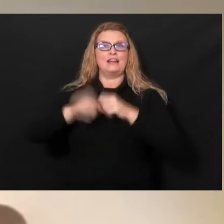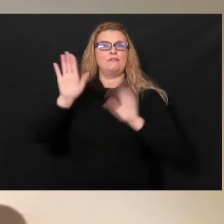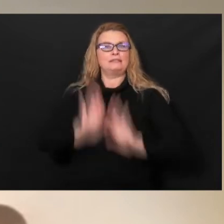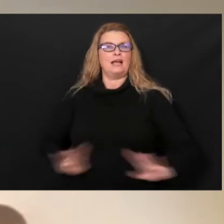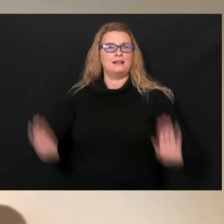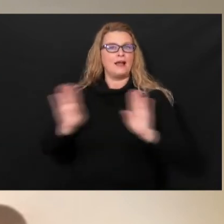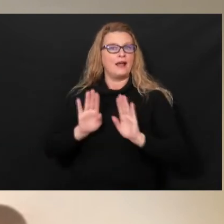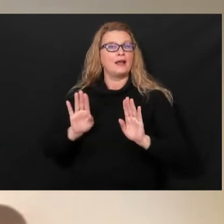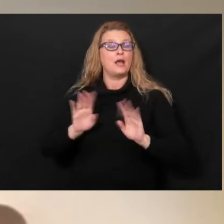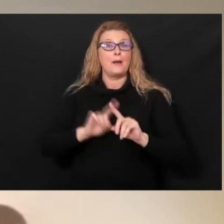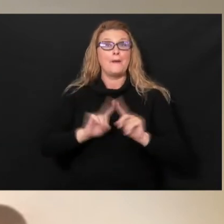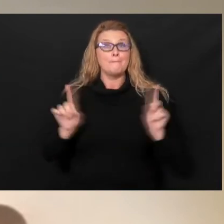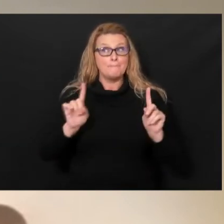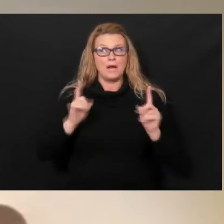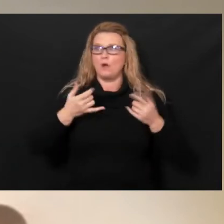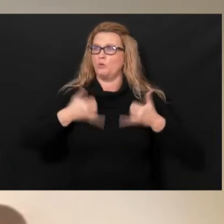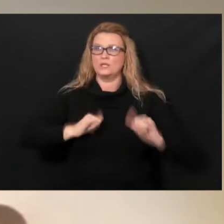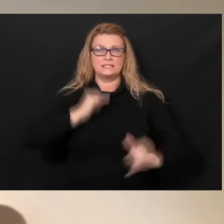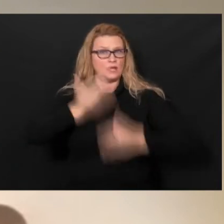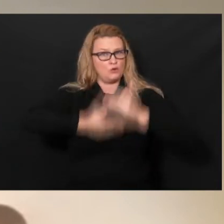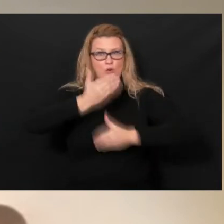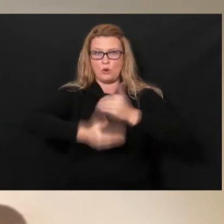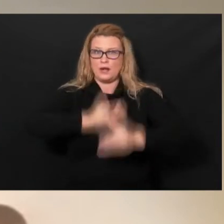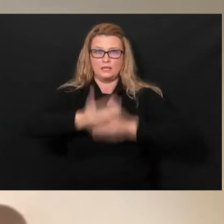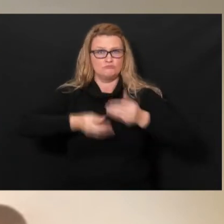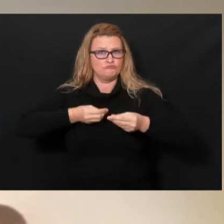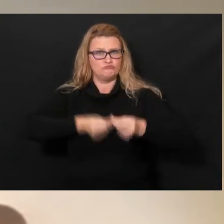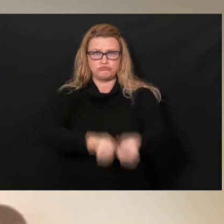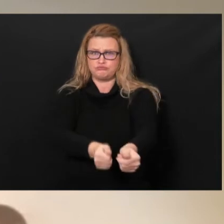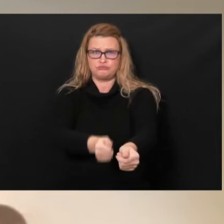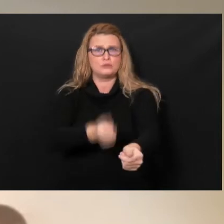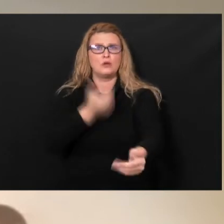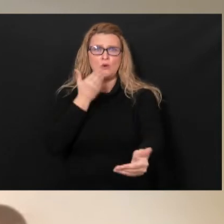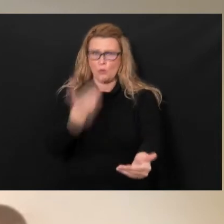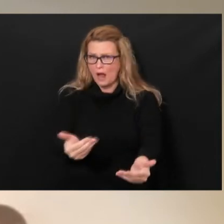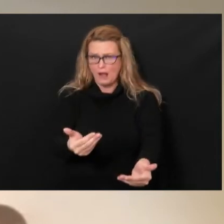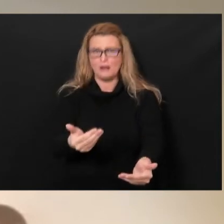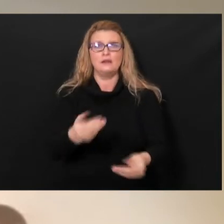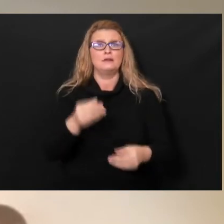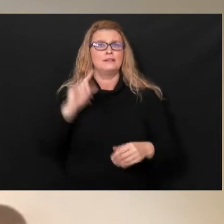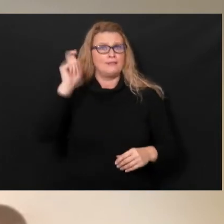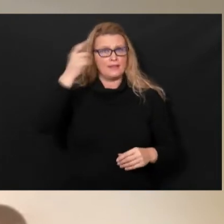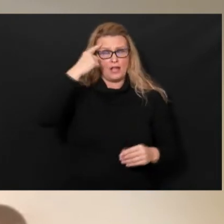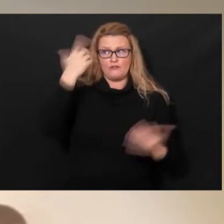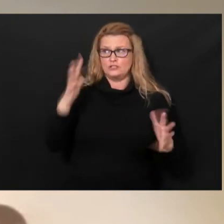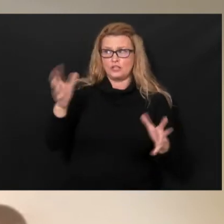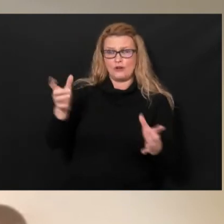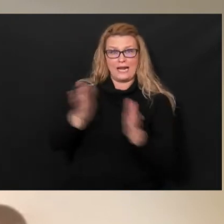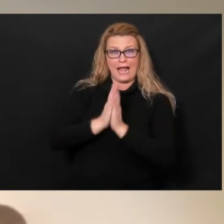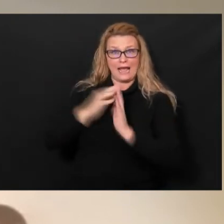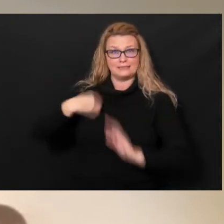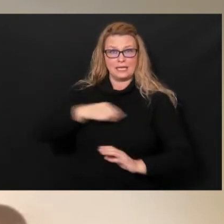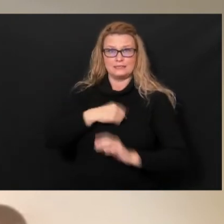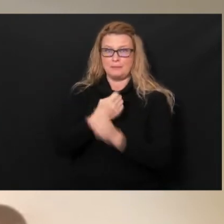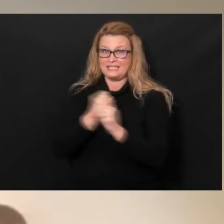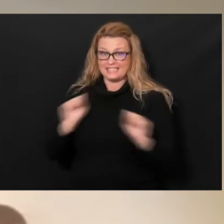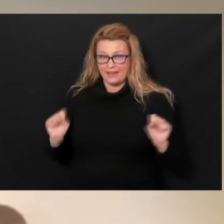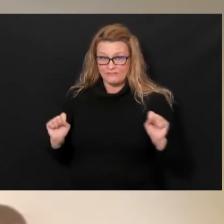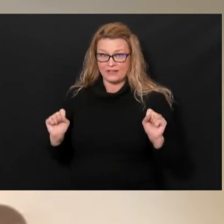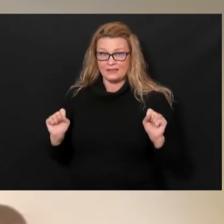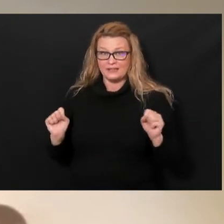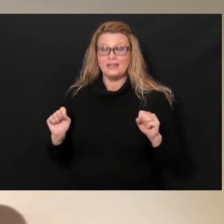the movement is still strong and still going well, and we're doing it as the governor's tasked us to do safely